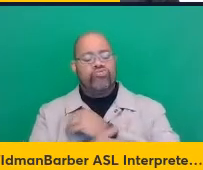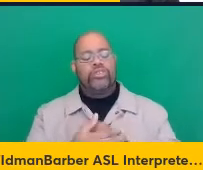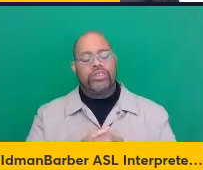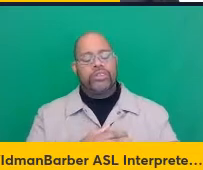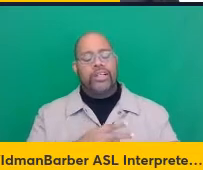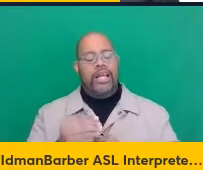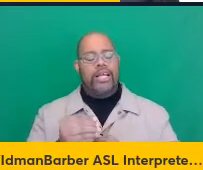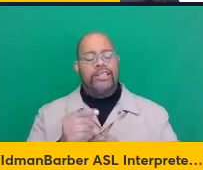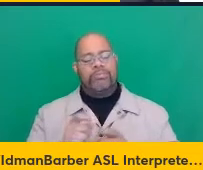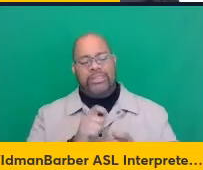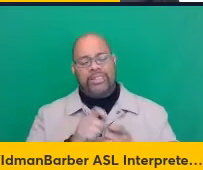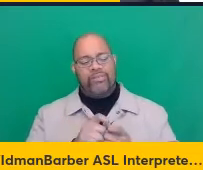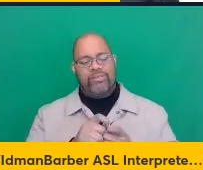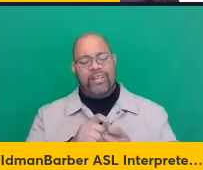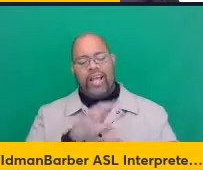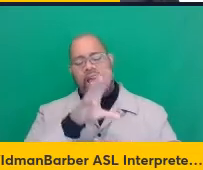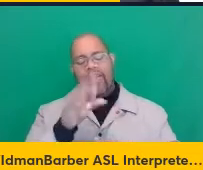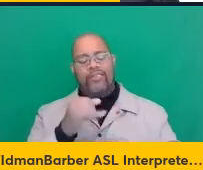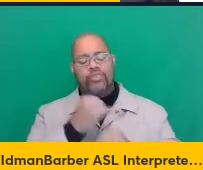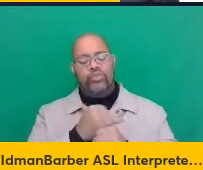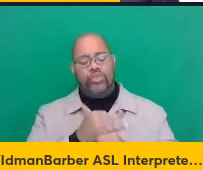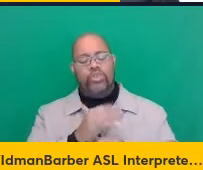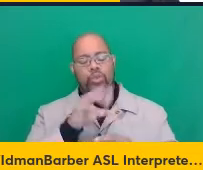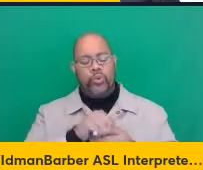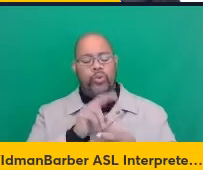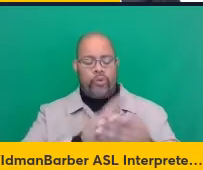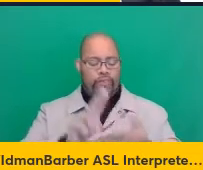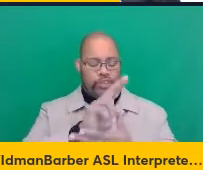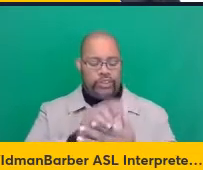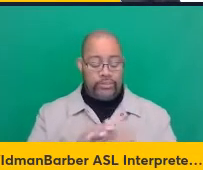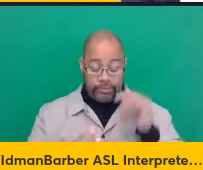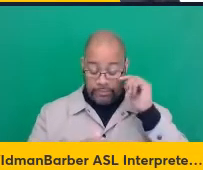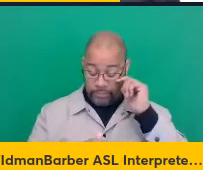and particularly in African institutions, including universities.